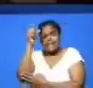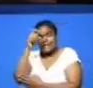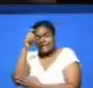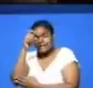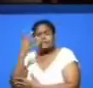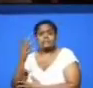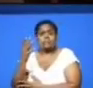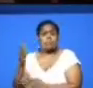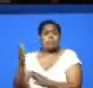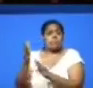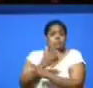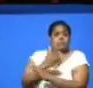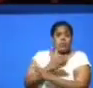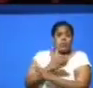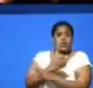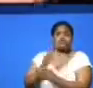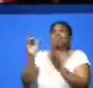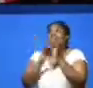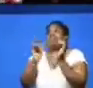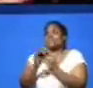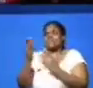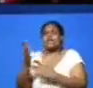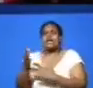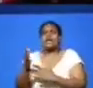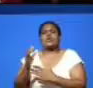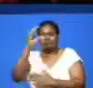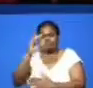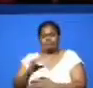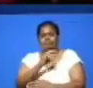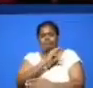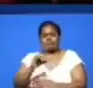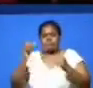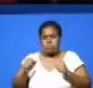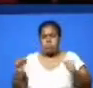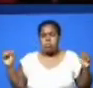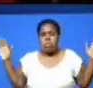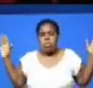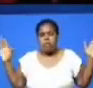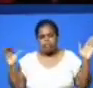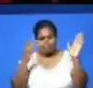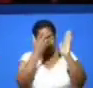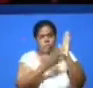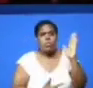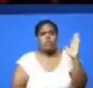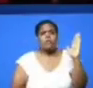Lord was crucified. I'd like to read verse 8 again.